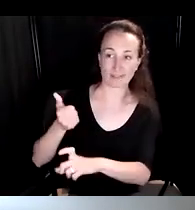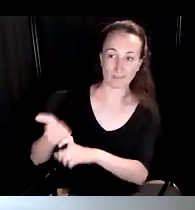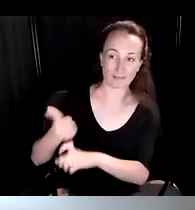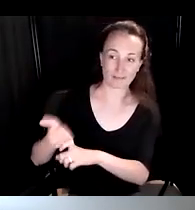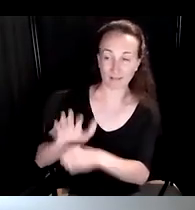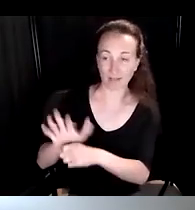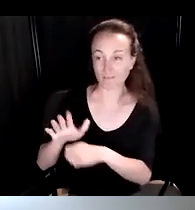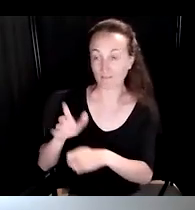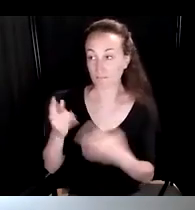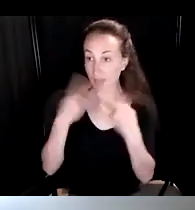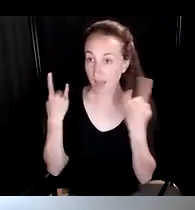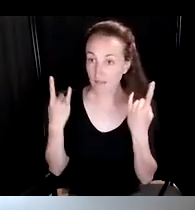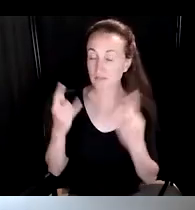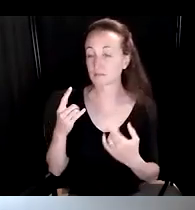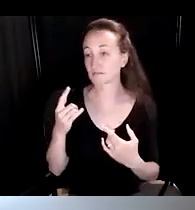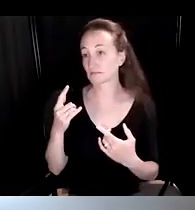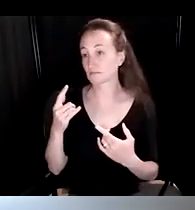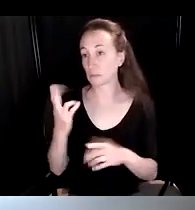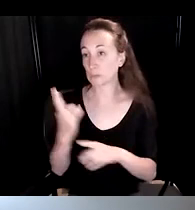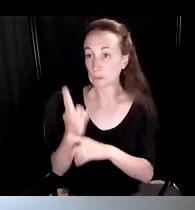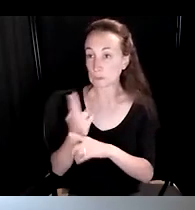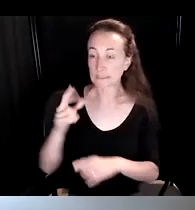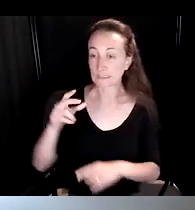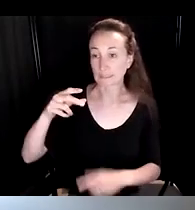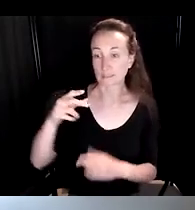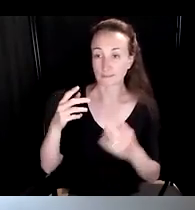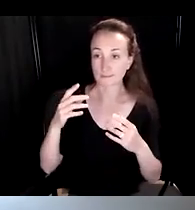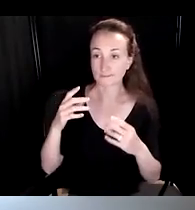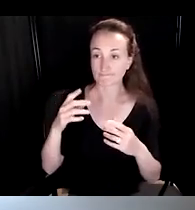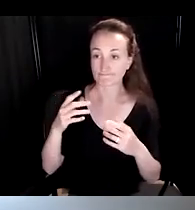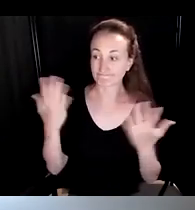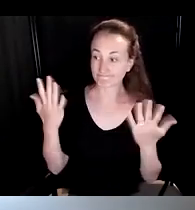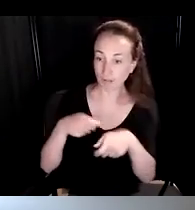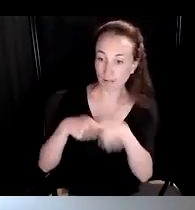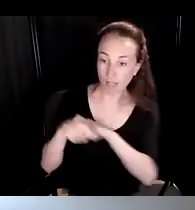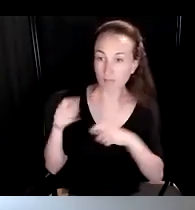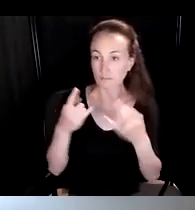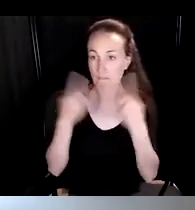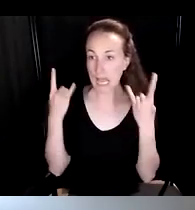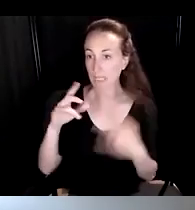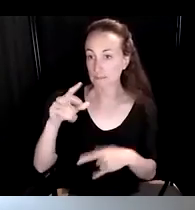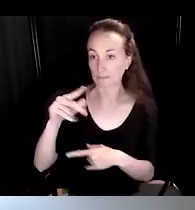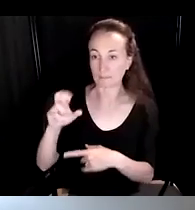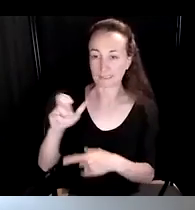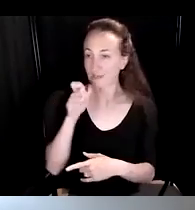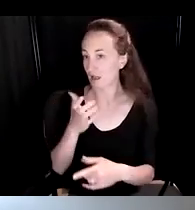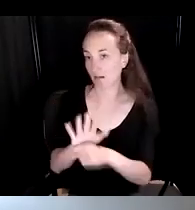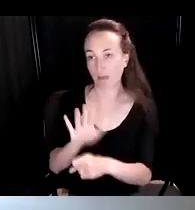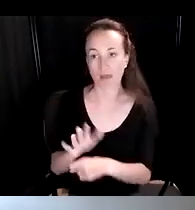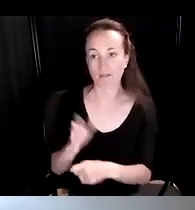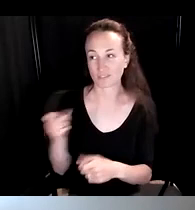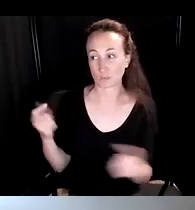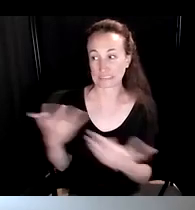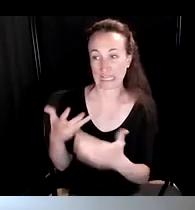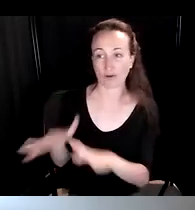masks and using other PPE equipment were good enough. They were still scared of getting it. Some reported not